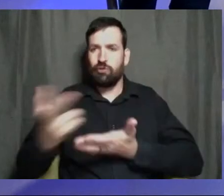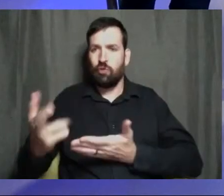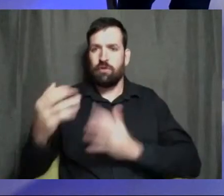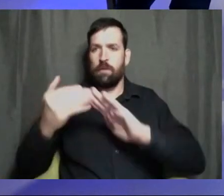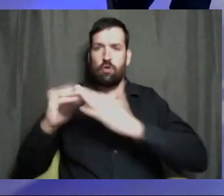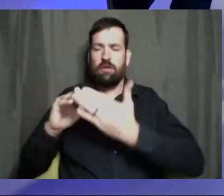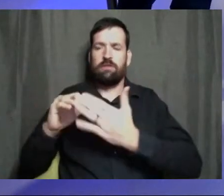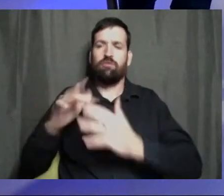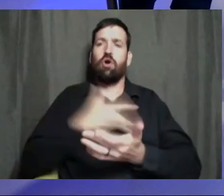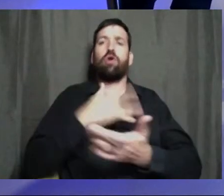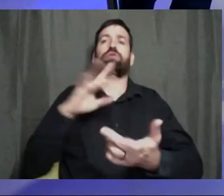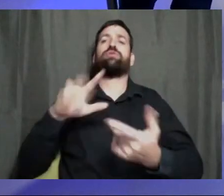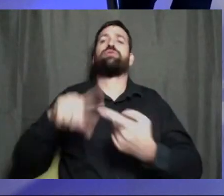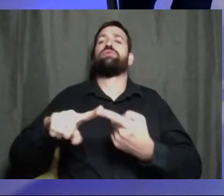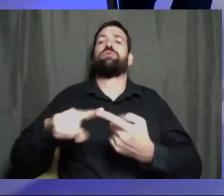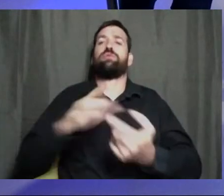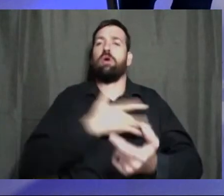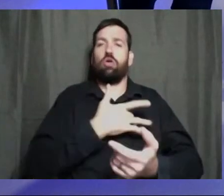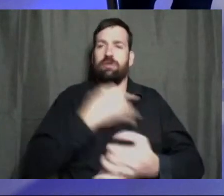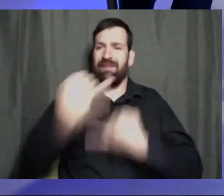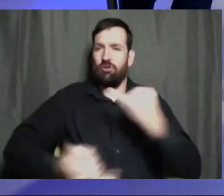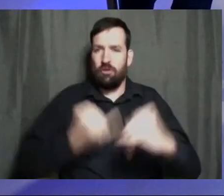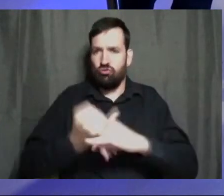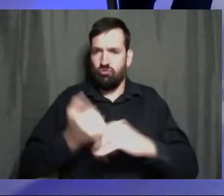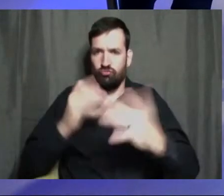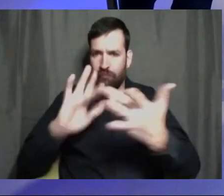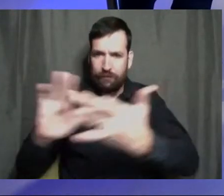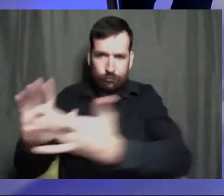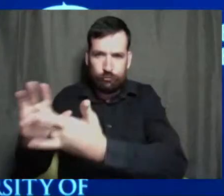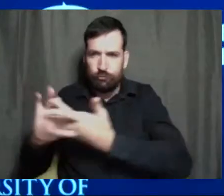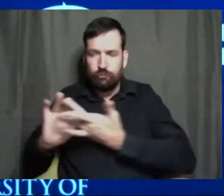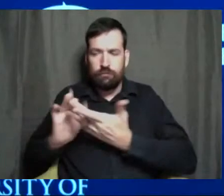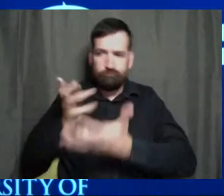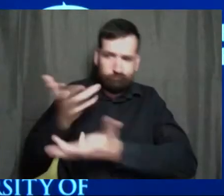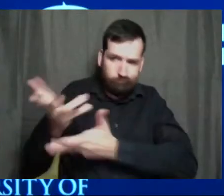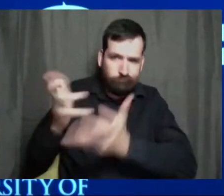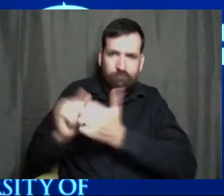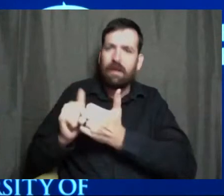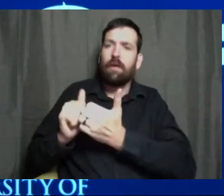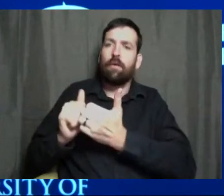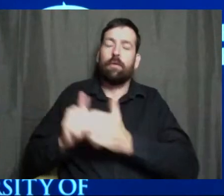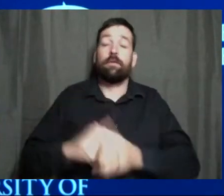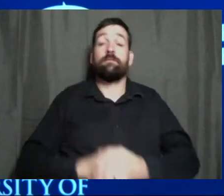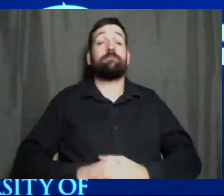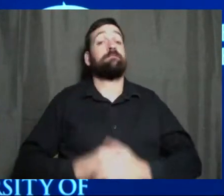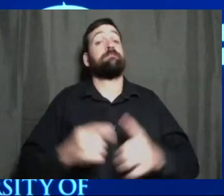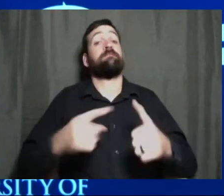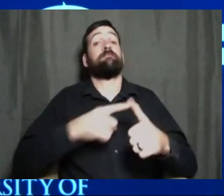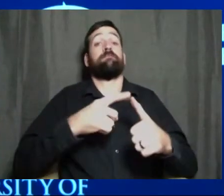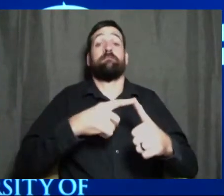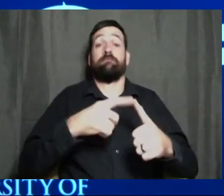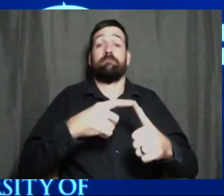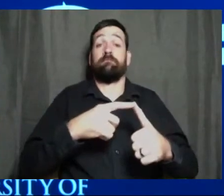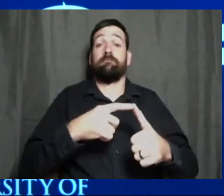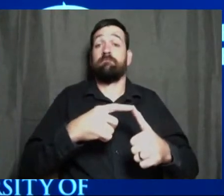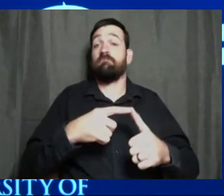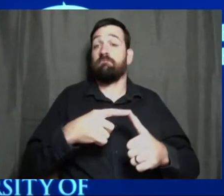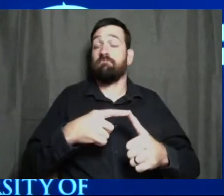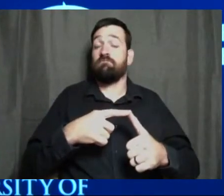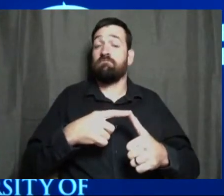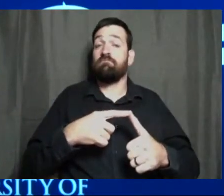reaching them, having conversations with them? So initially, Heart to Heart International was mostly focused, as I